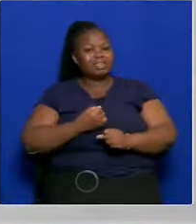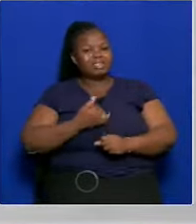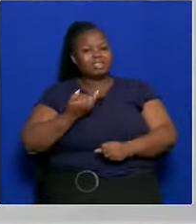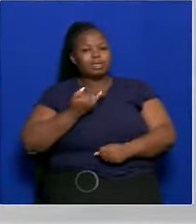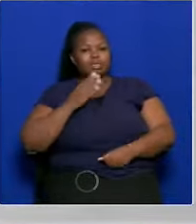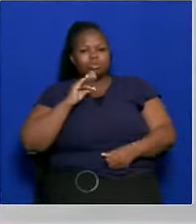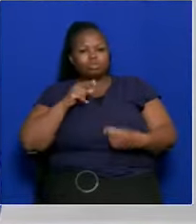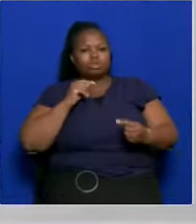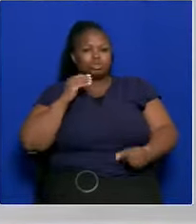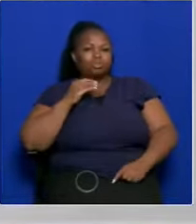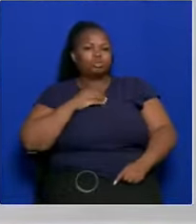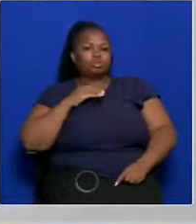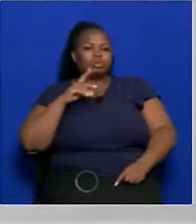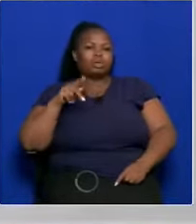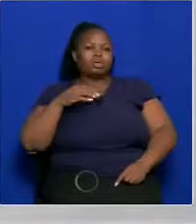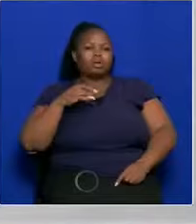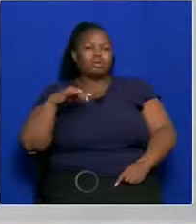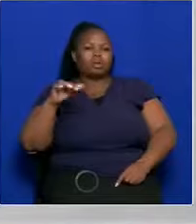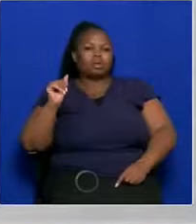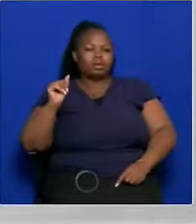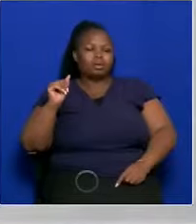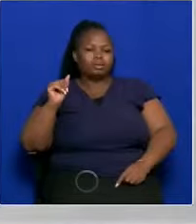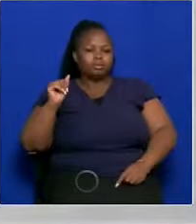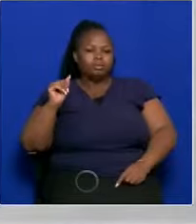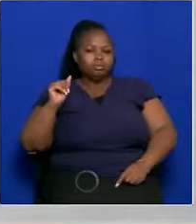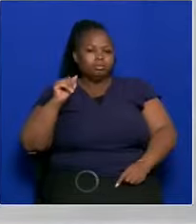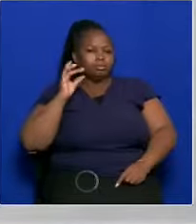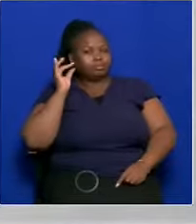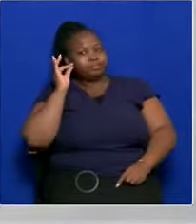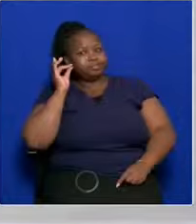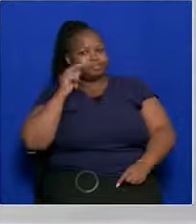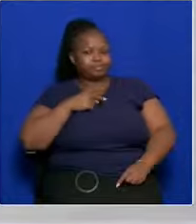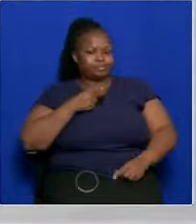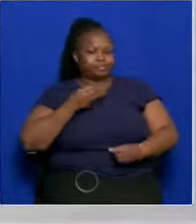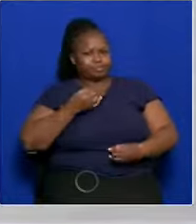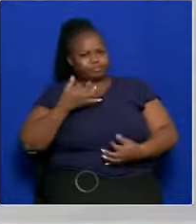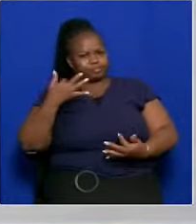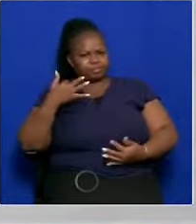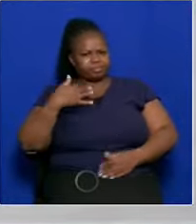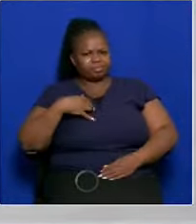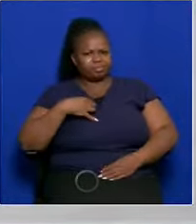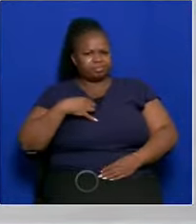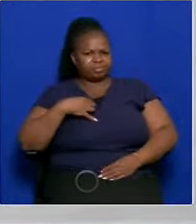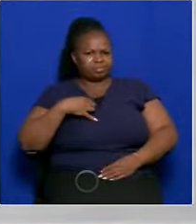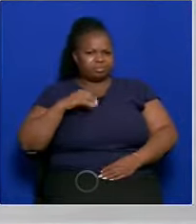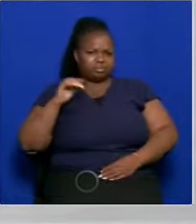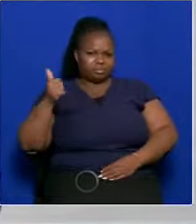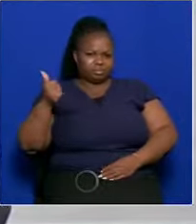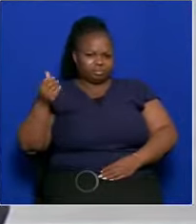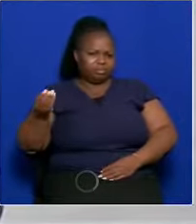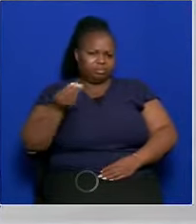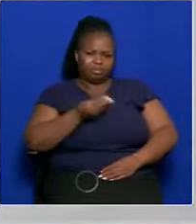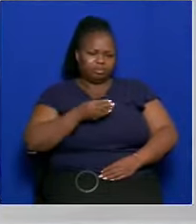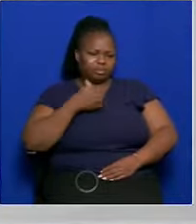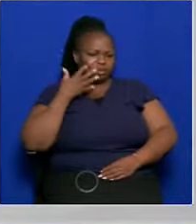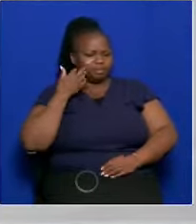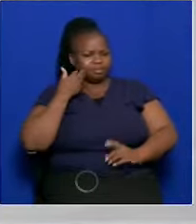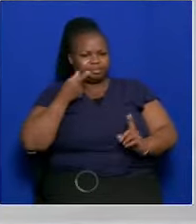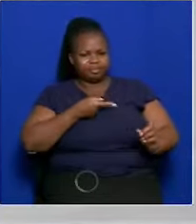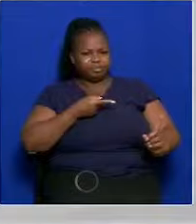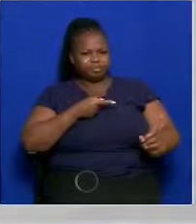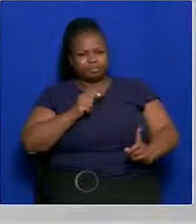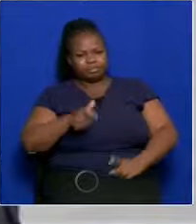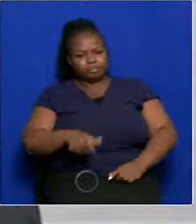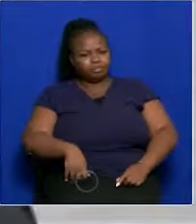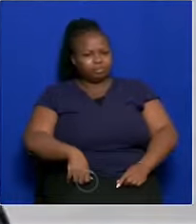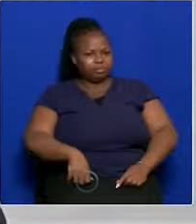get, to hear how much can they charge, and then send him to Matlala so that Matlala can pay money to